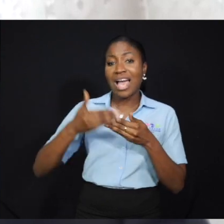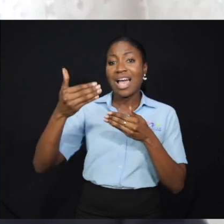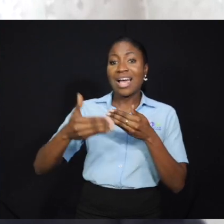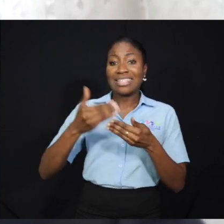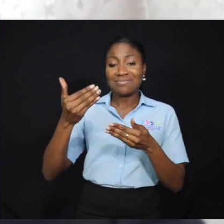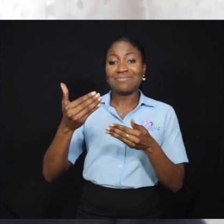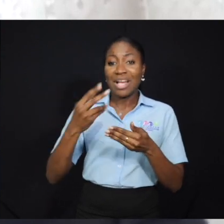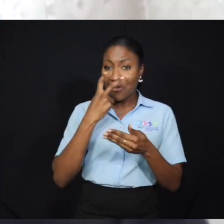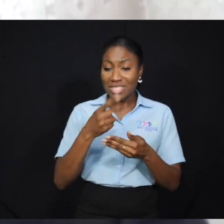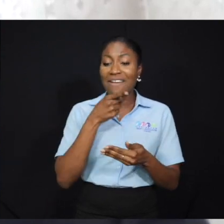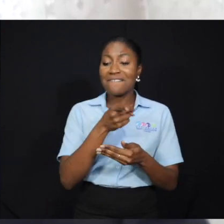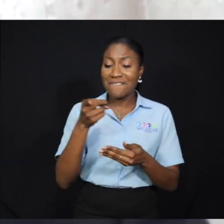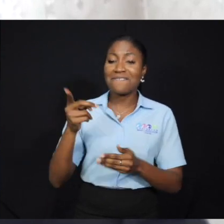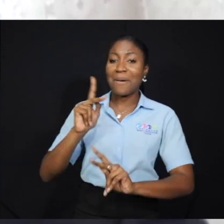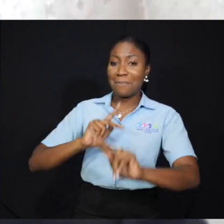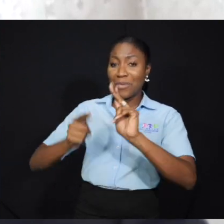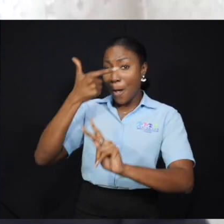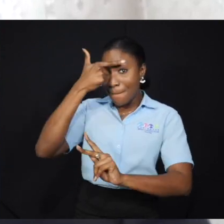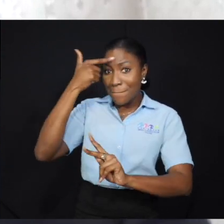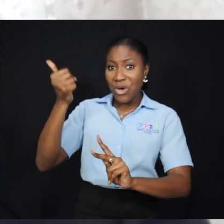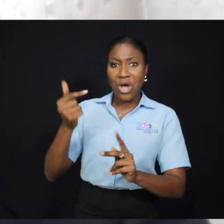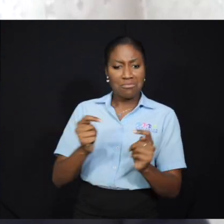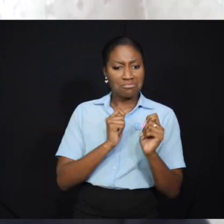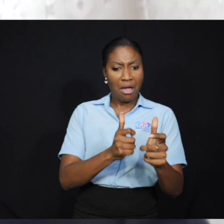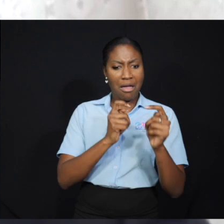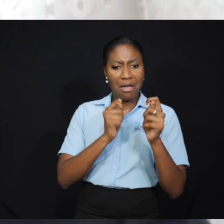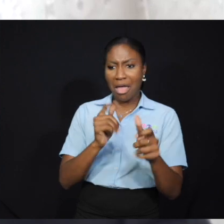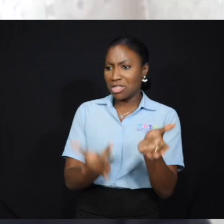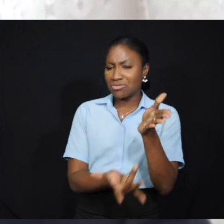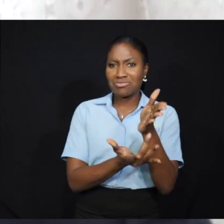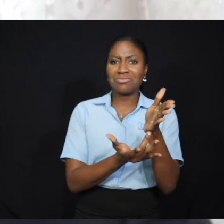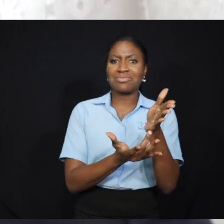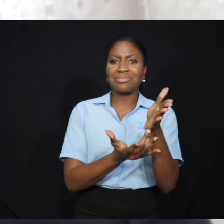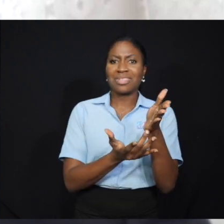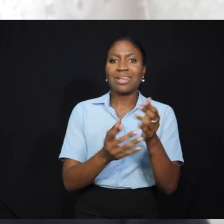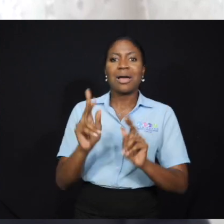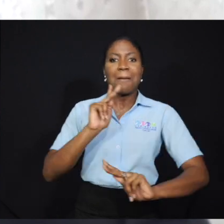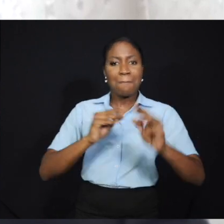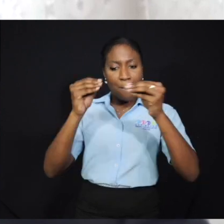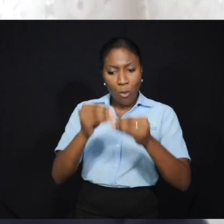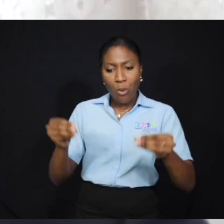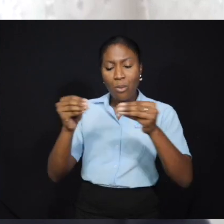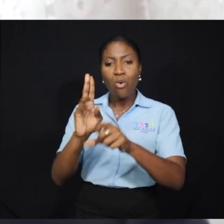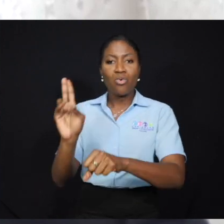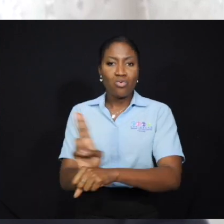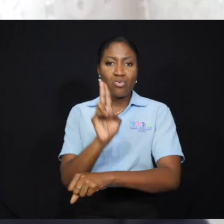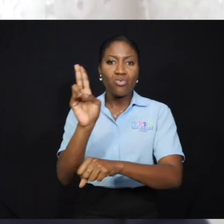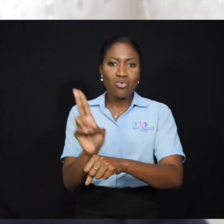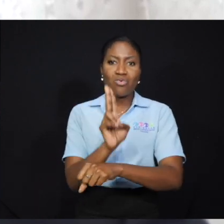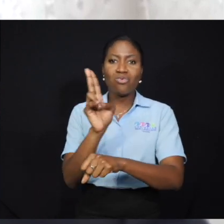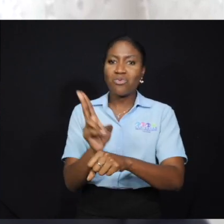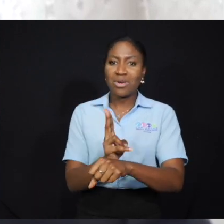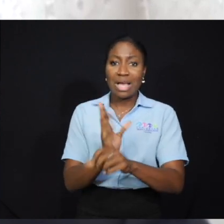their home, and it's very efficient. And we have seen that citizens, because of the automation of these processes, are now